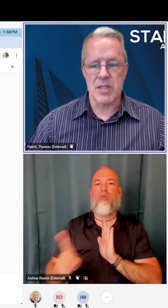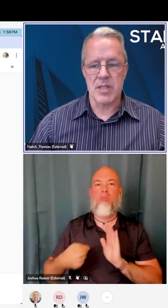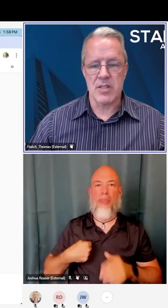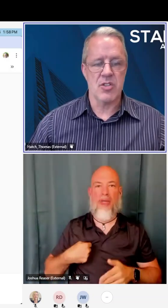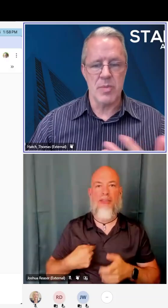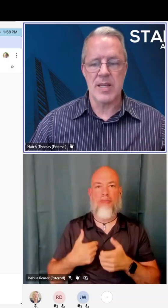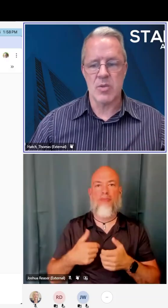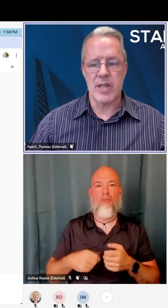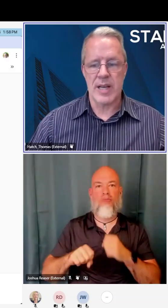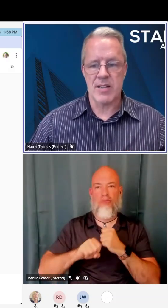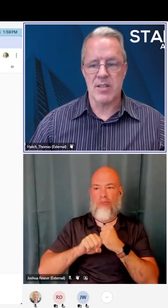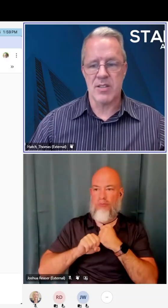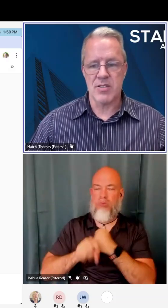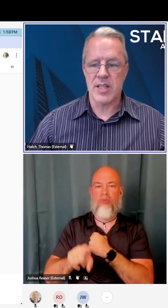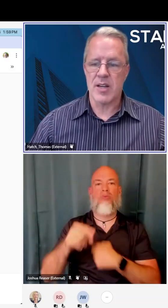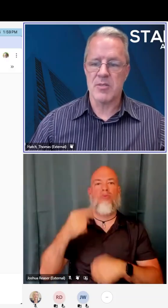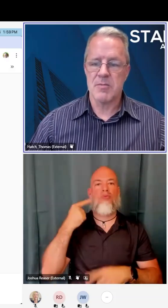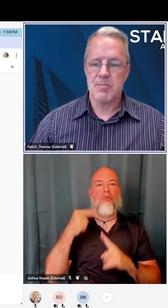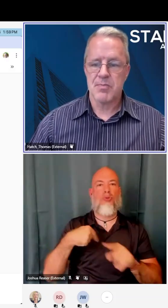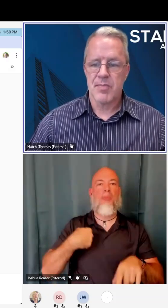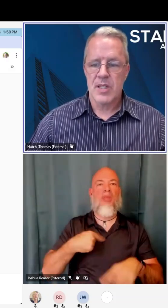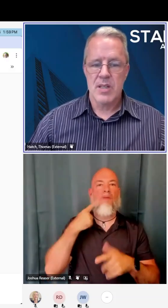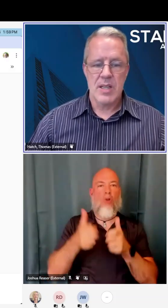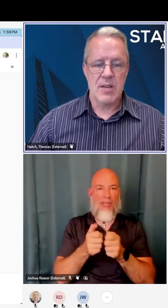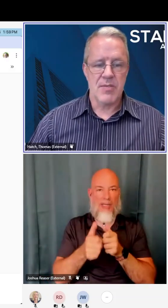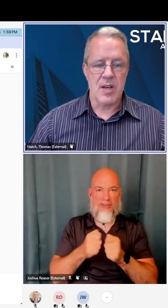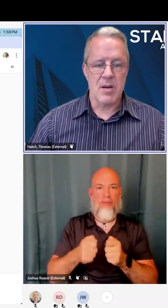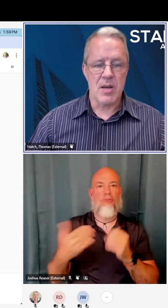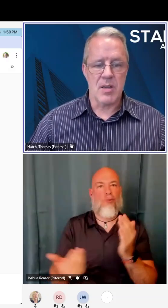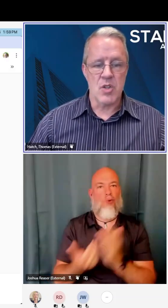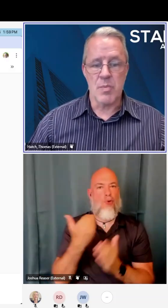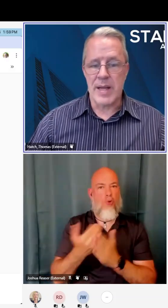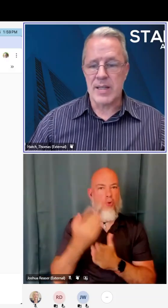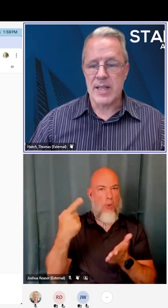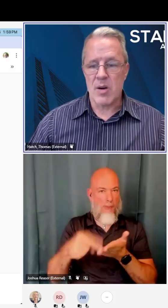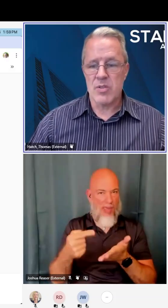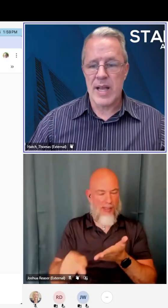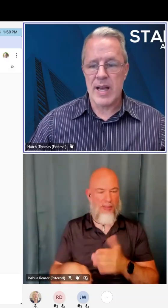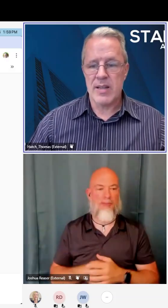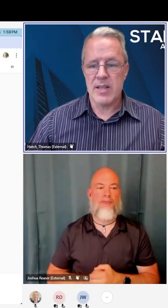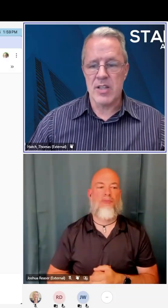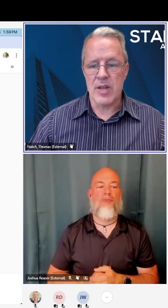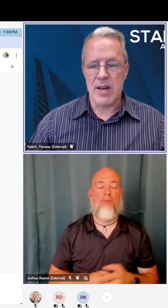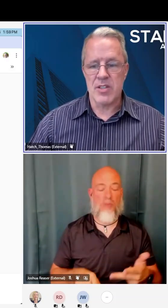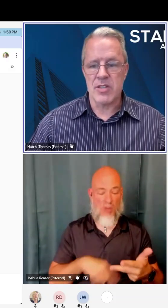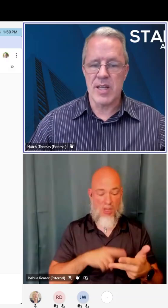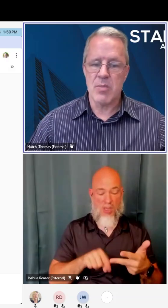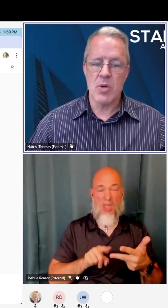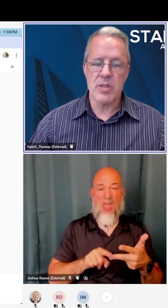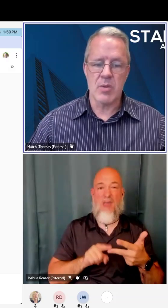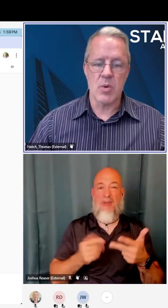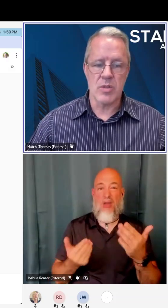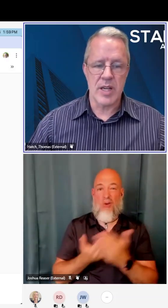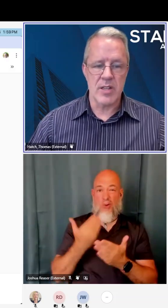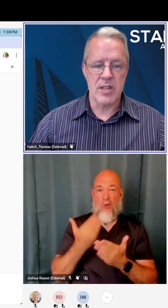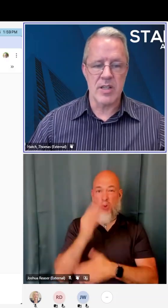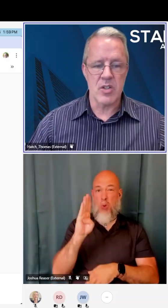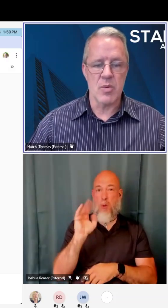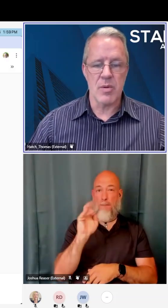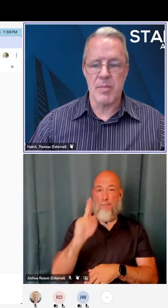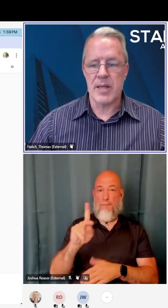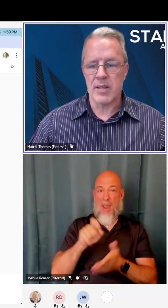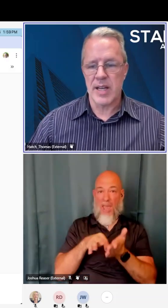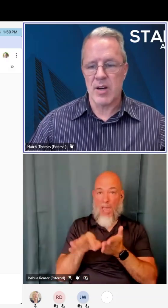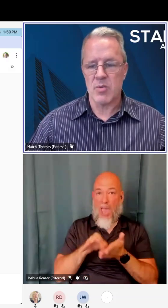text message. New payee was added to this account. If a new bank account was added and you have this enabled, it will tell you